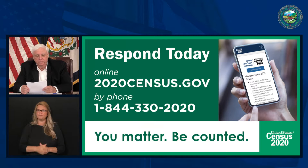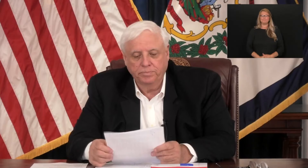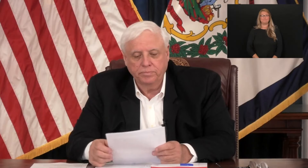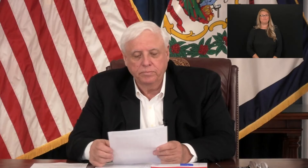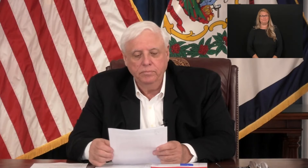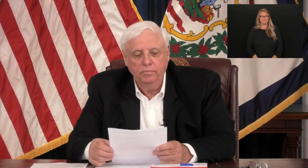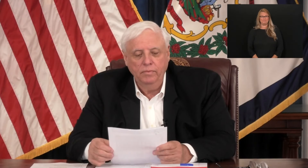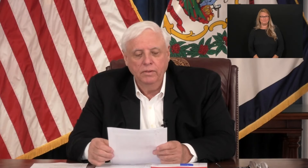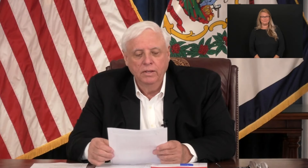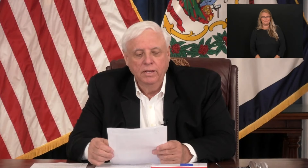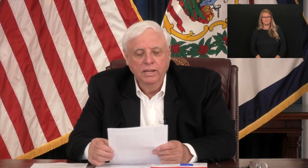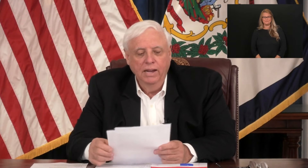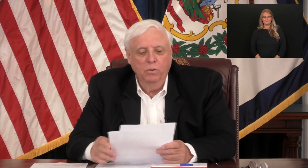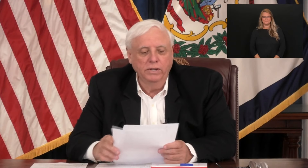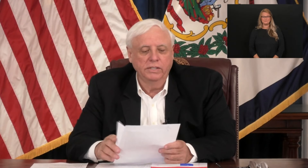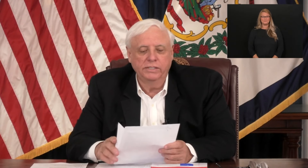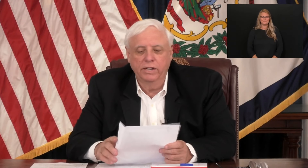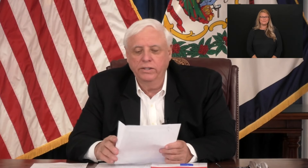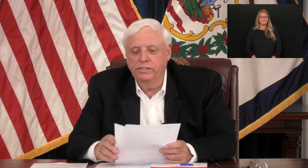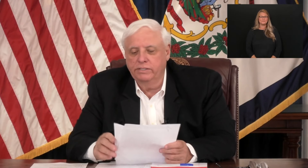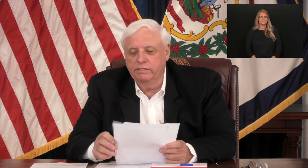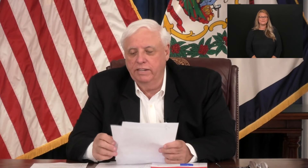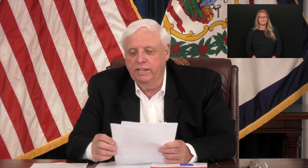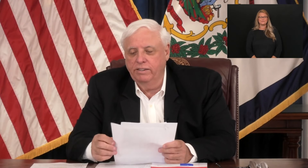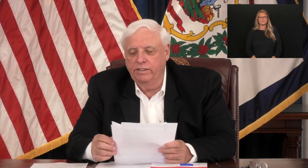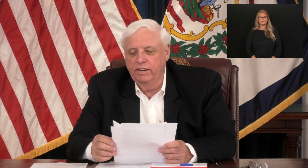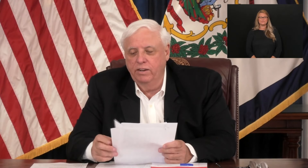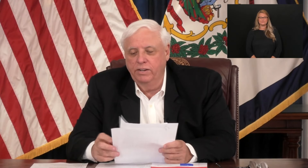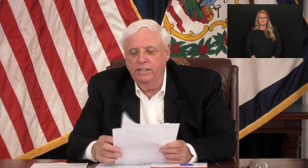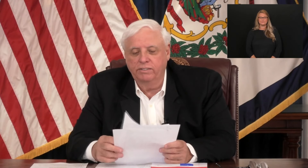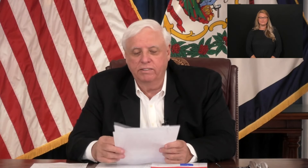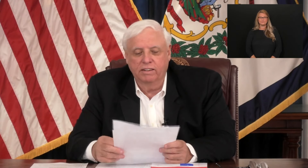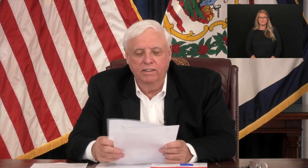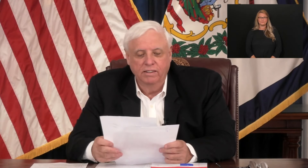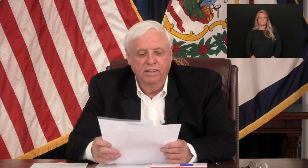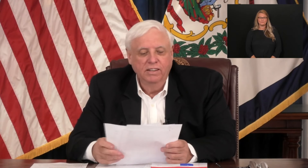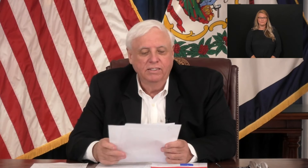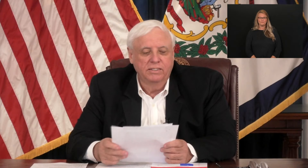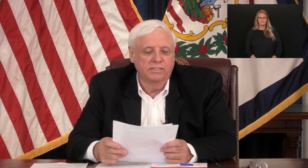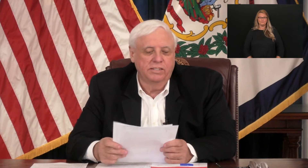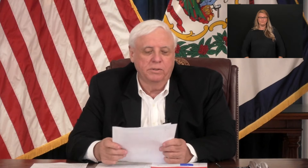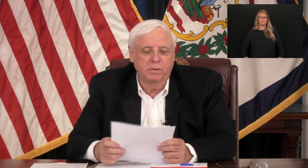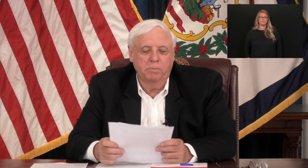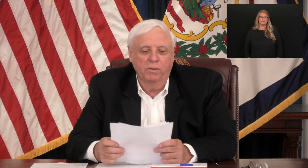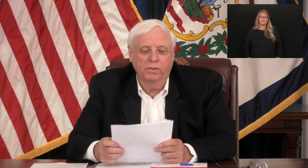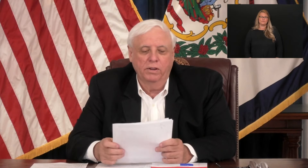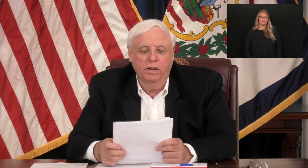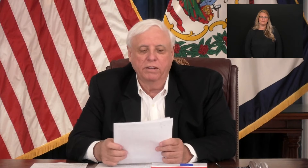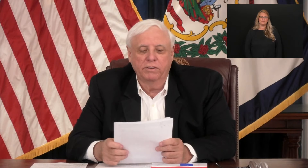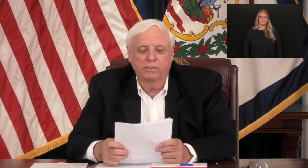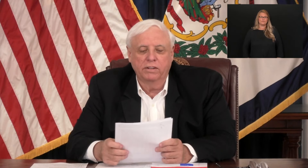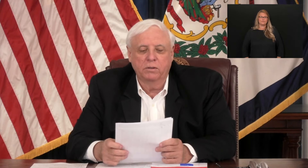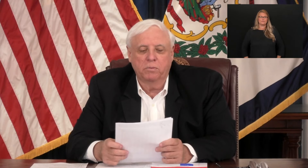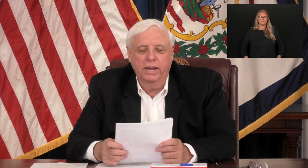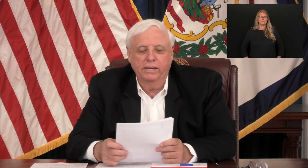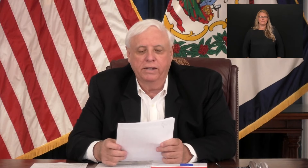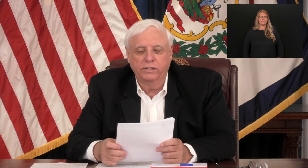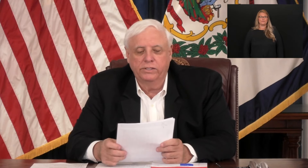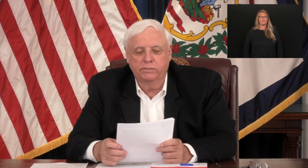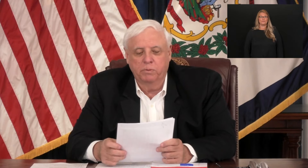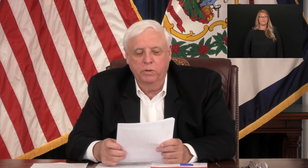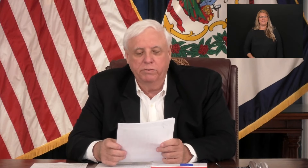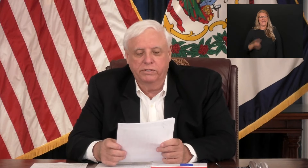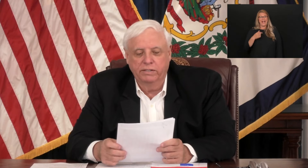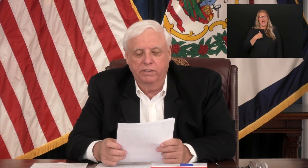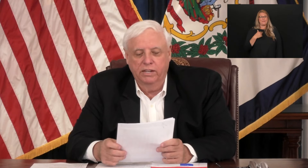I want to just show you just a second, and this is to be perfectly honest, it's a little